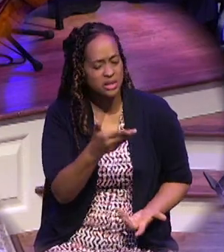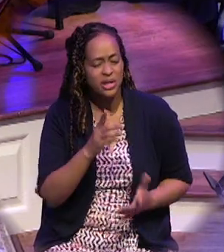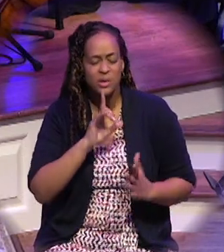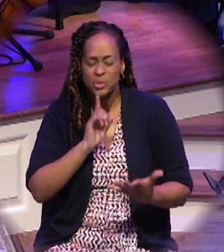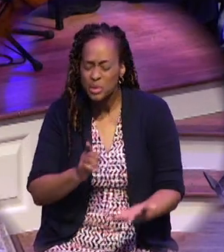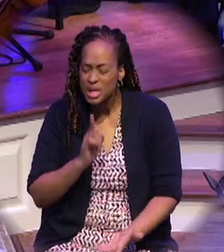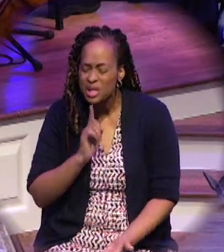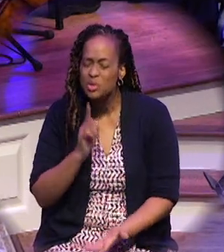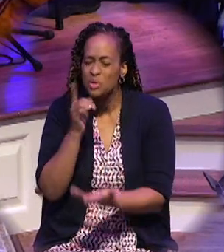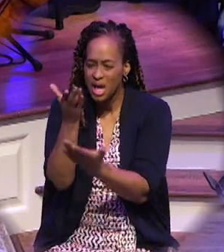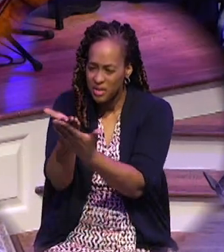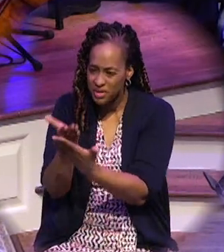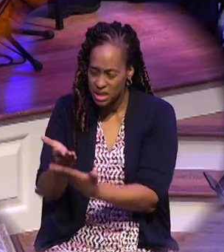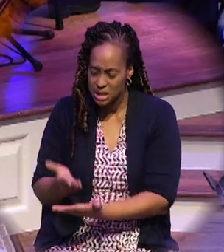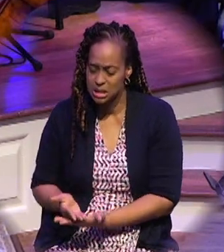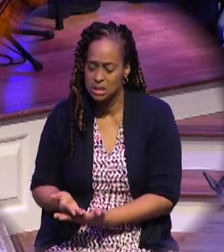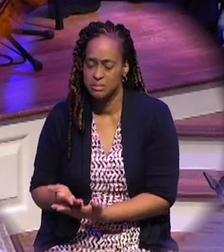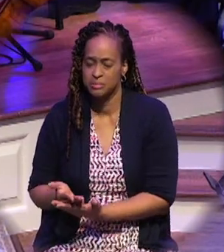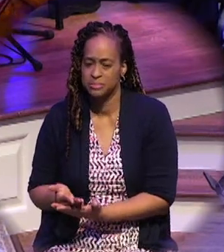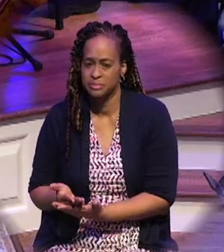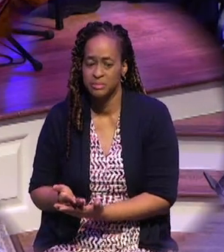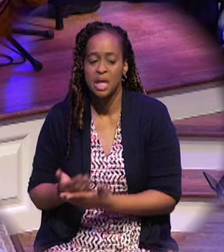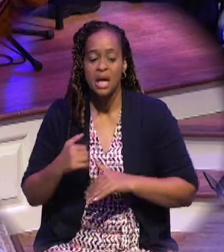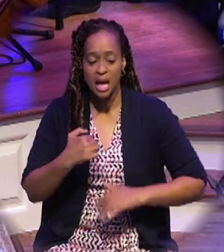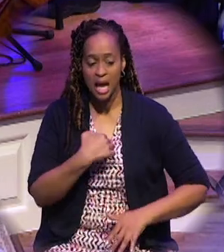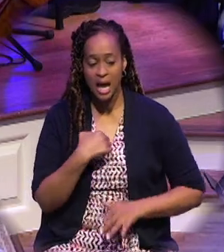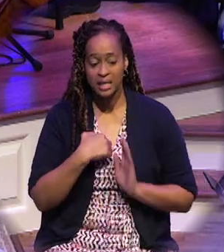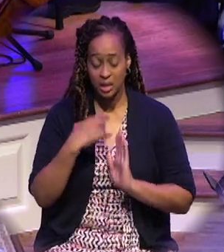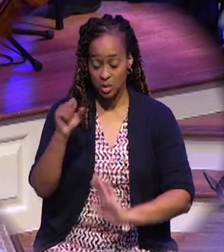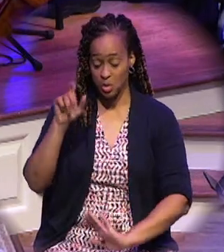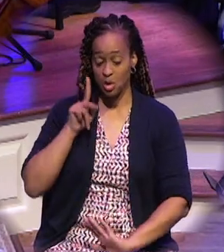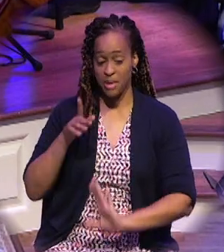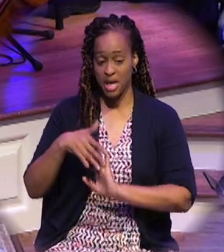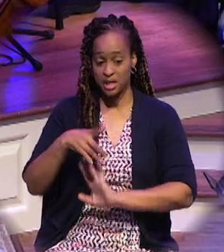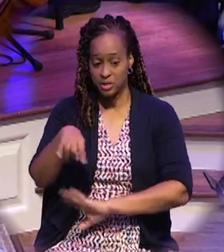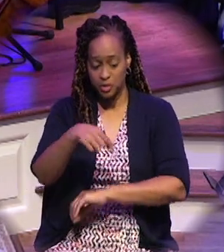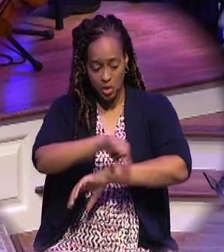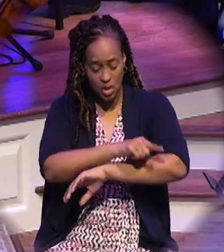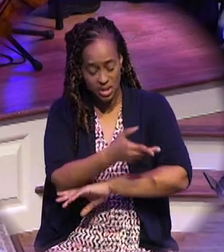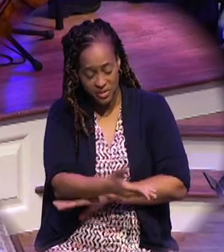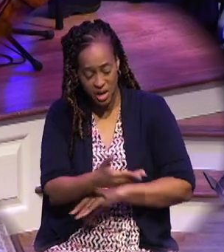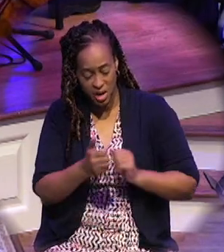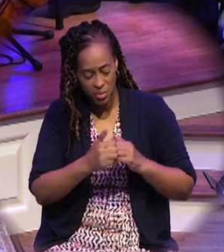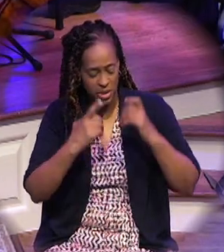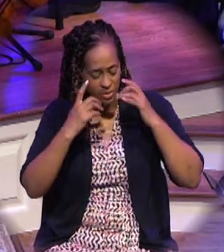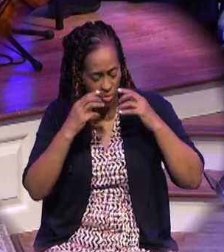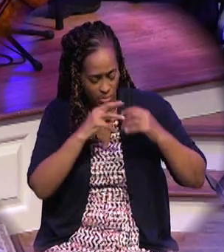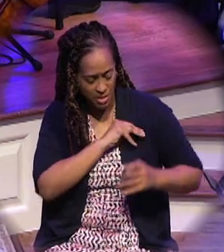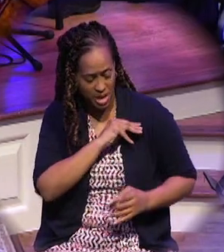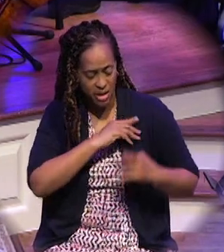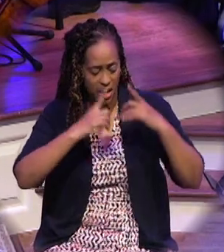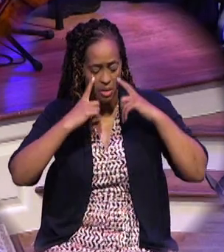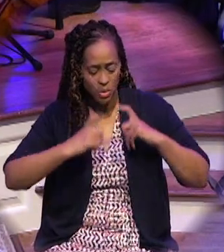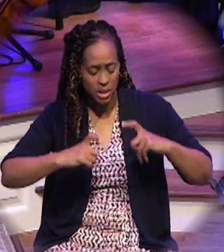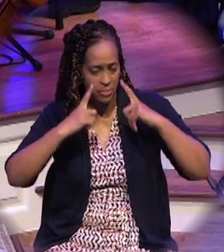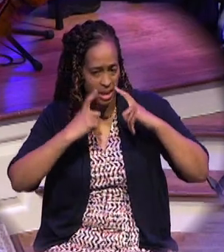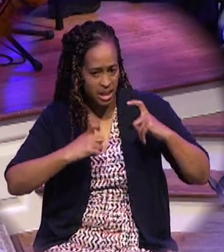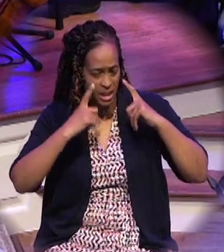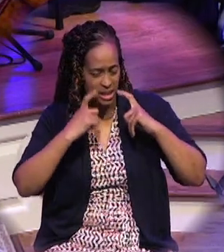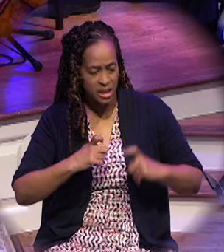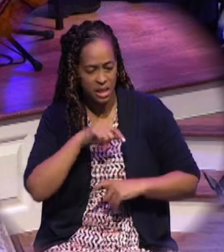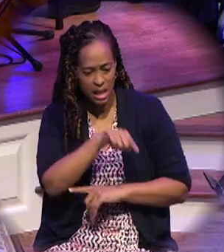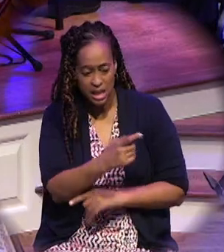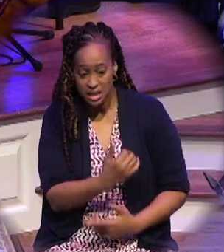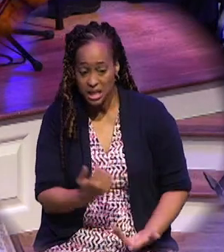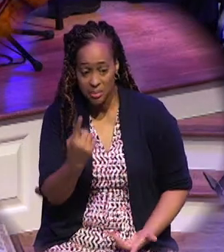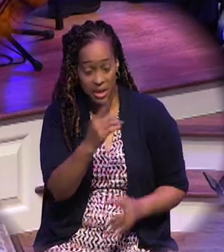real evidence? I think really go back to the garden there with weeping Mary Magdalene. If anybody